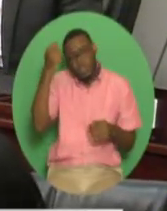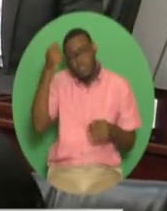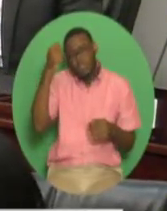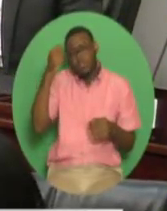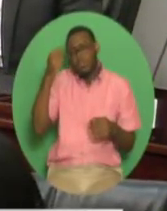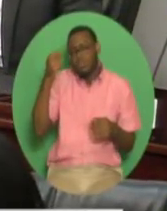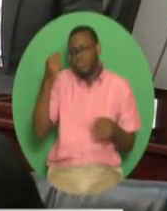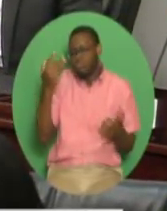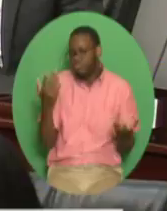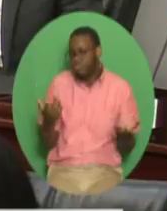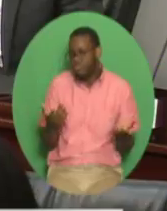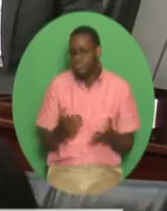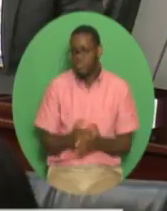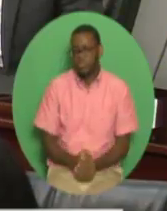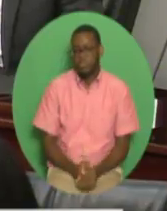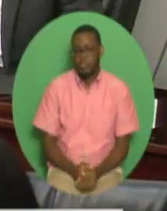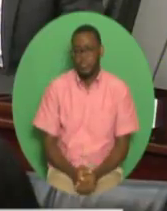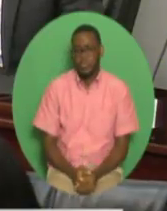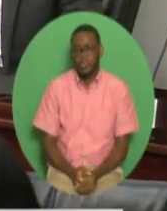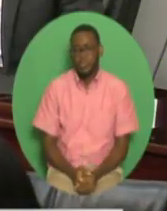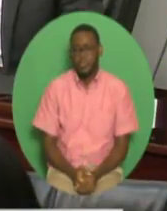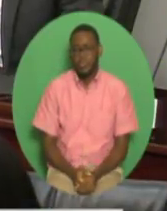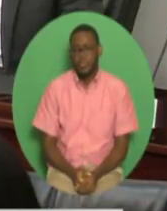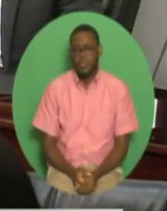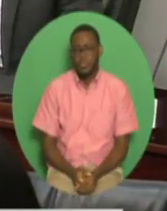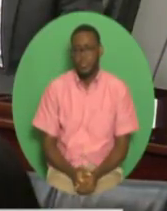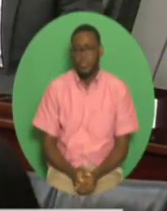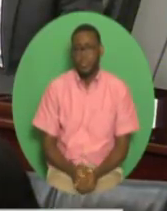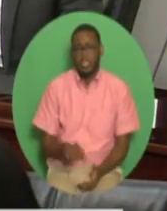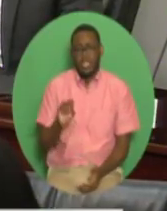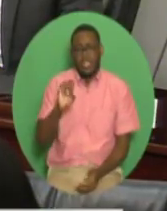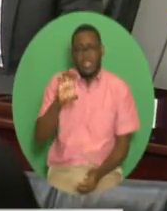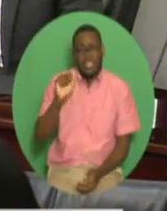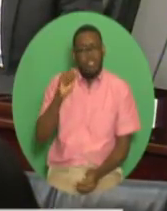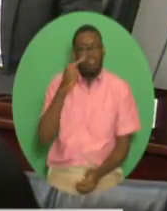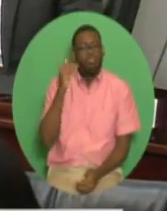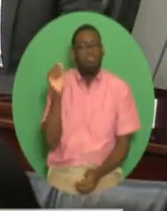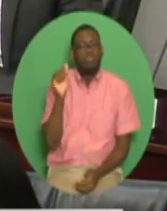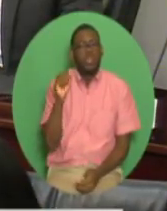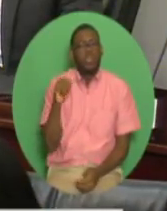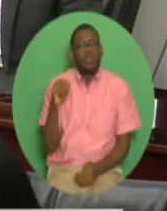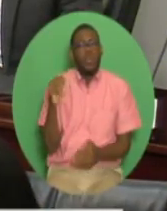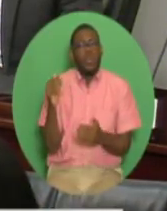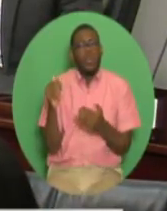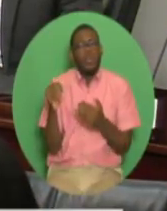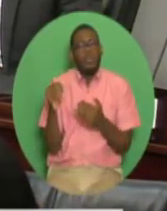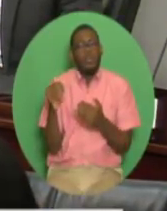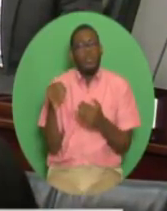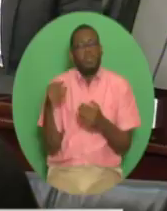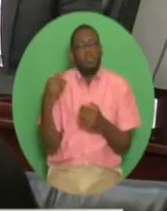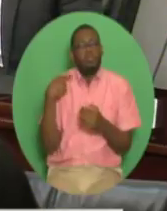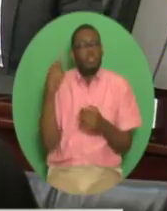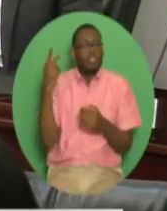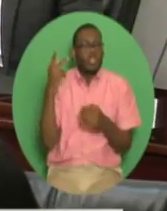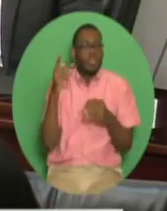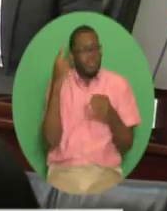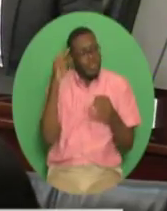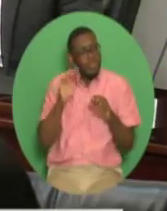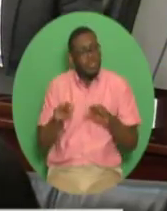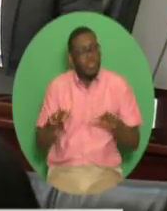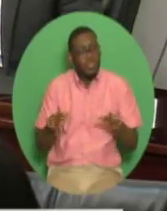to remove that yoke that was on the shoulders of our students, and that was the continuous assessment